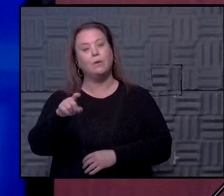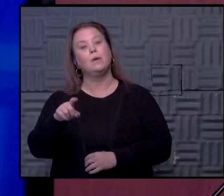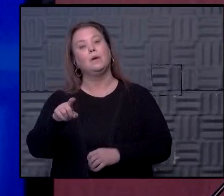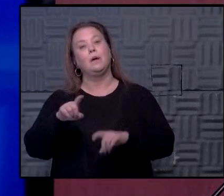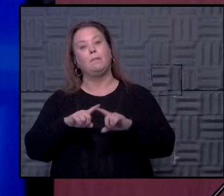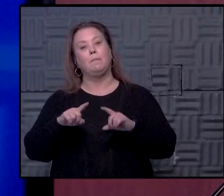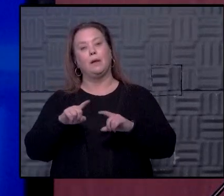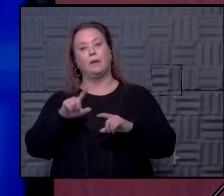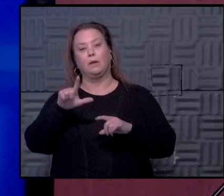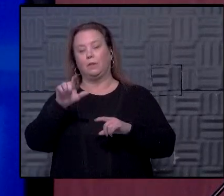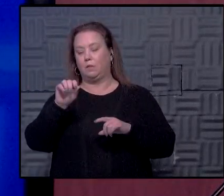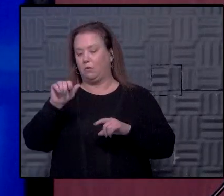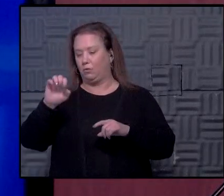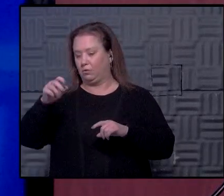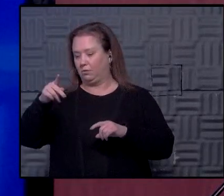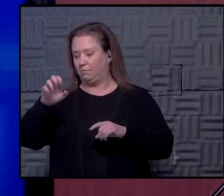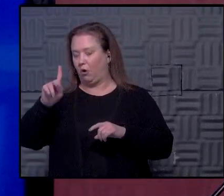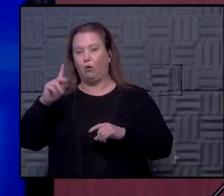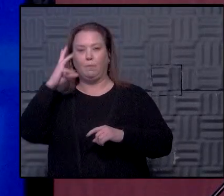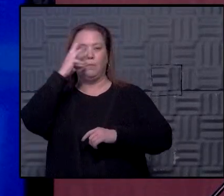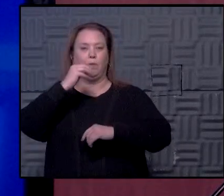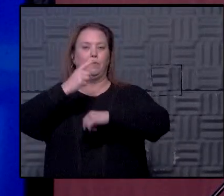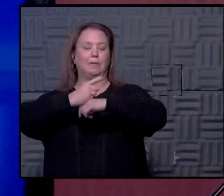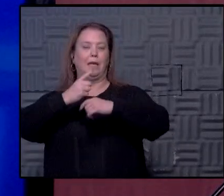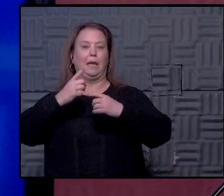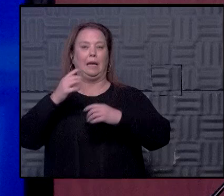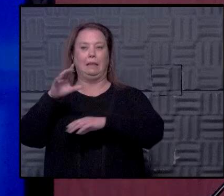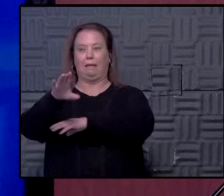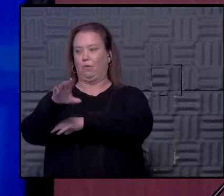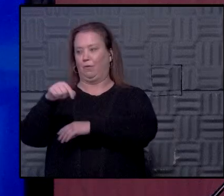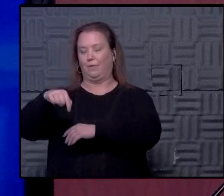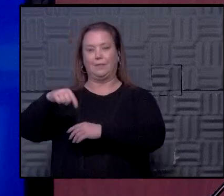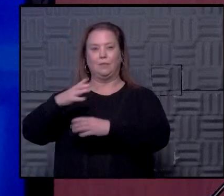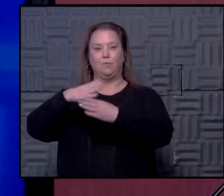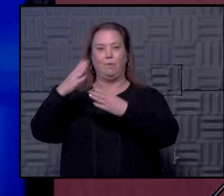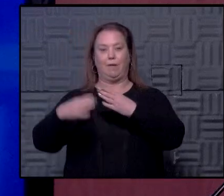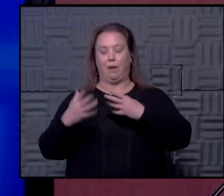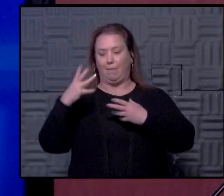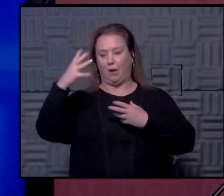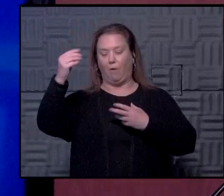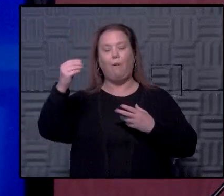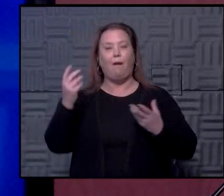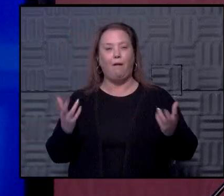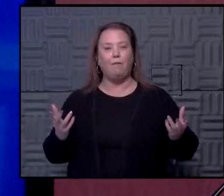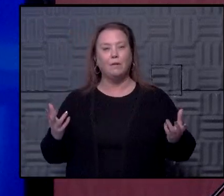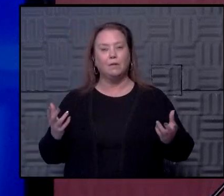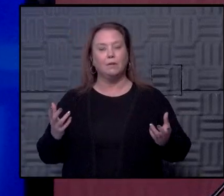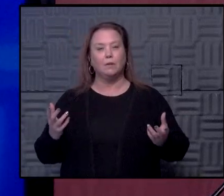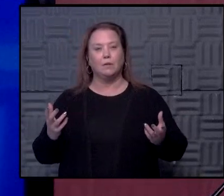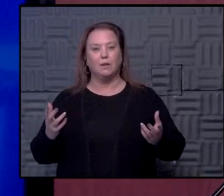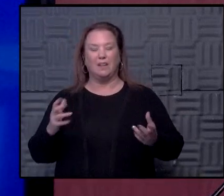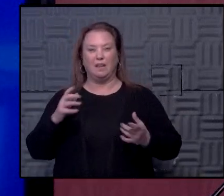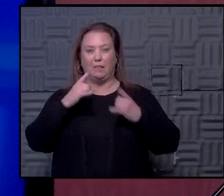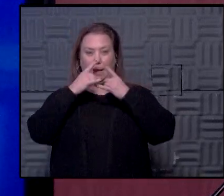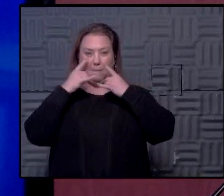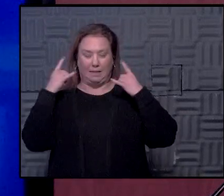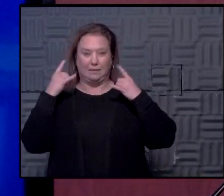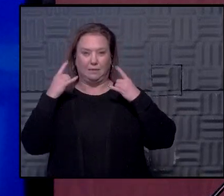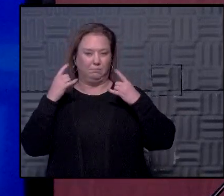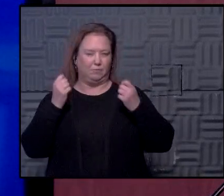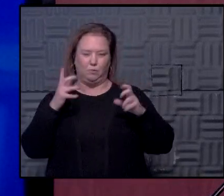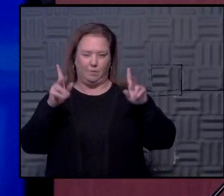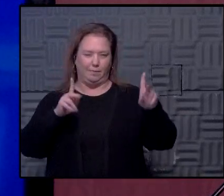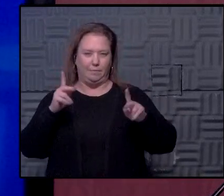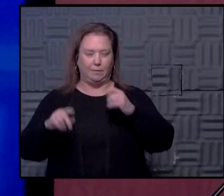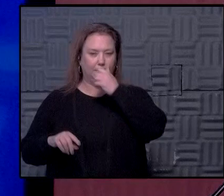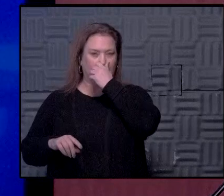tell you, if I'm in Loose Park in the middle of a beautiful day in the afternoon, this weekend looks pretty sunny, I may go out and do that. But I'll have a mask on then because there's too many